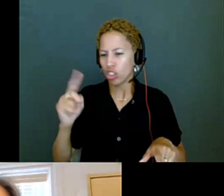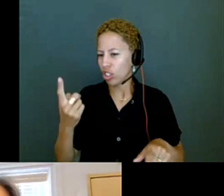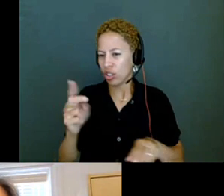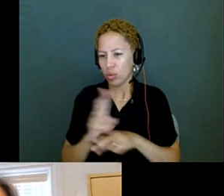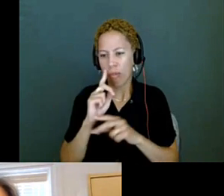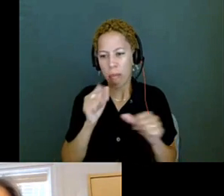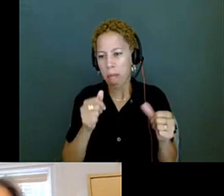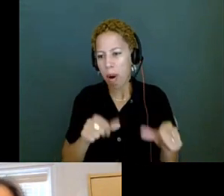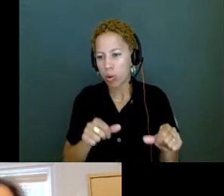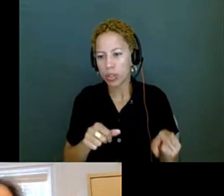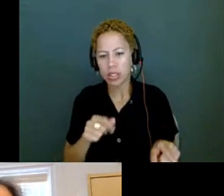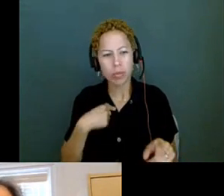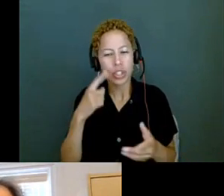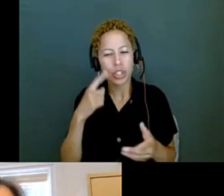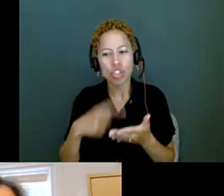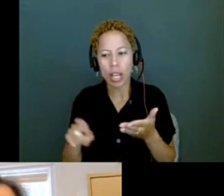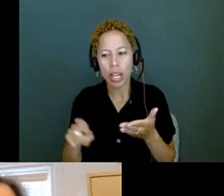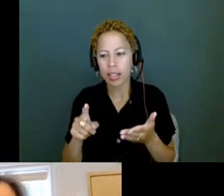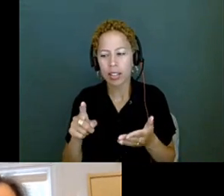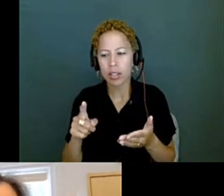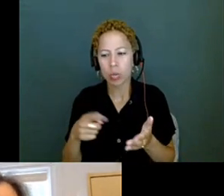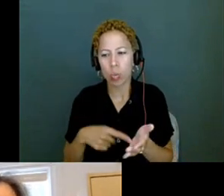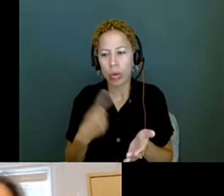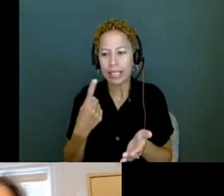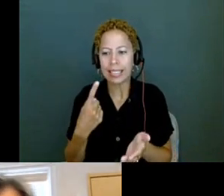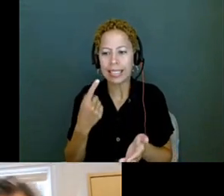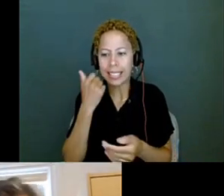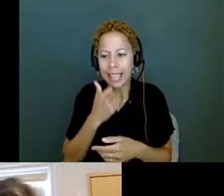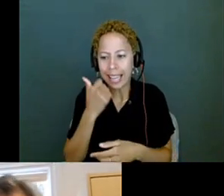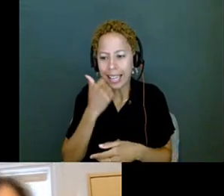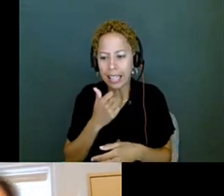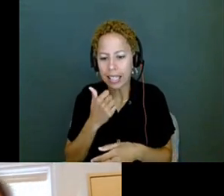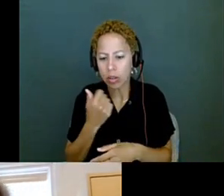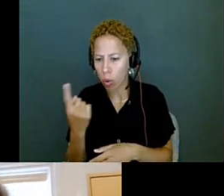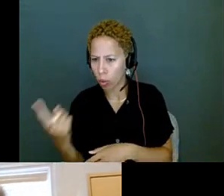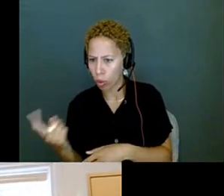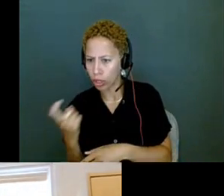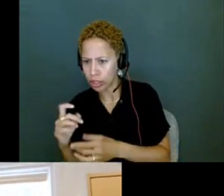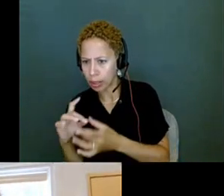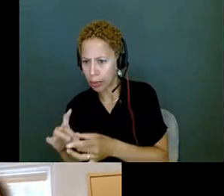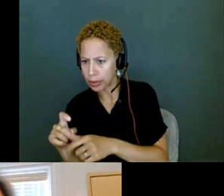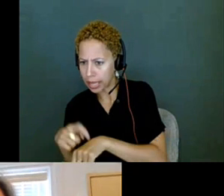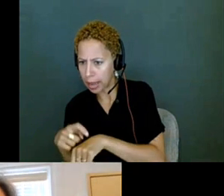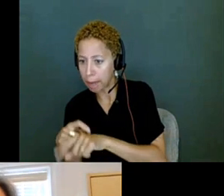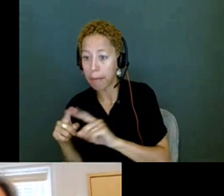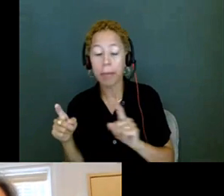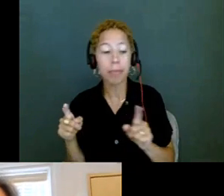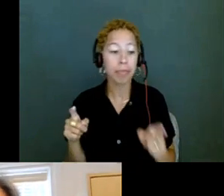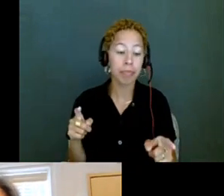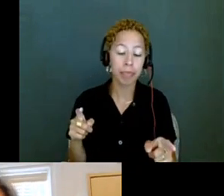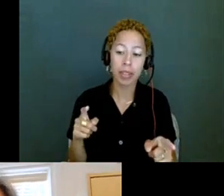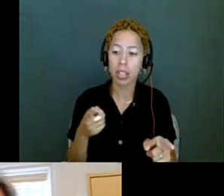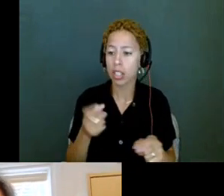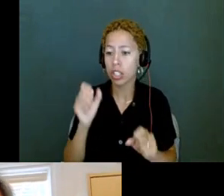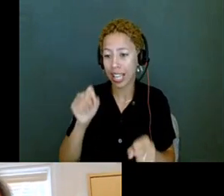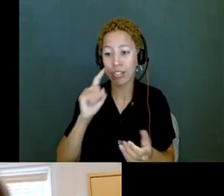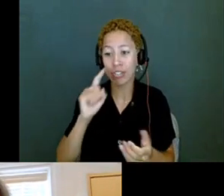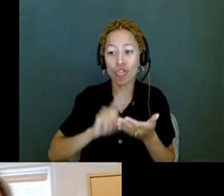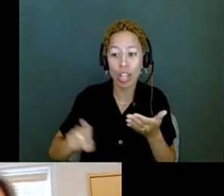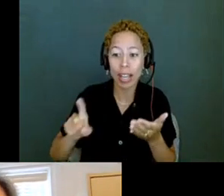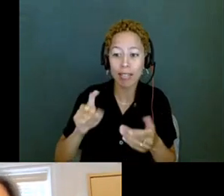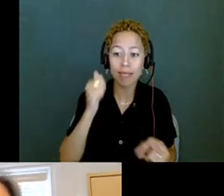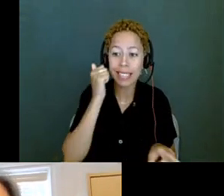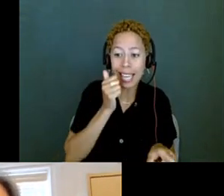just saw a question there about time. But check it daily, right? But